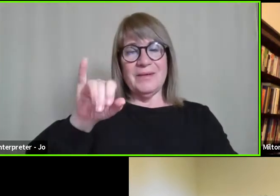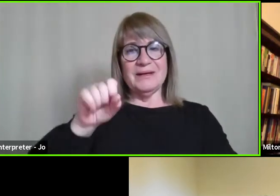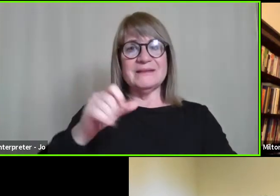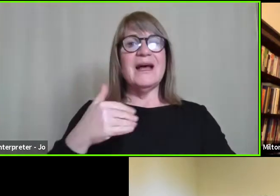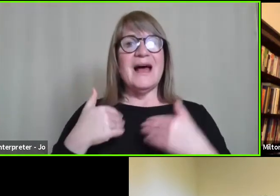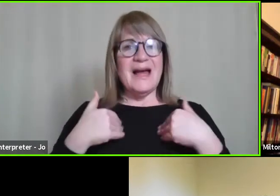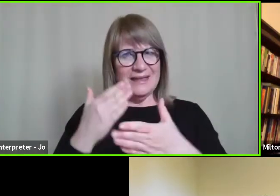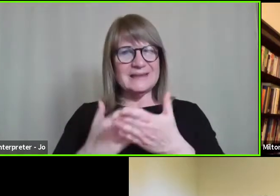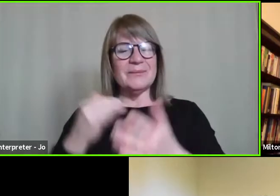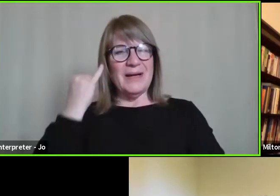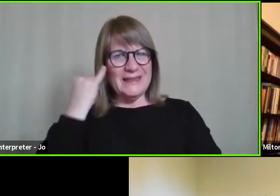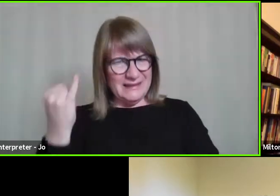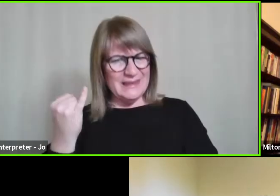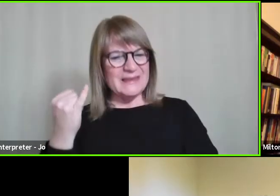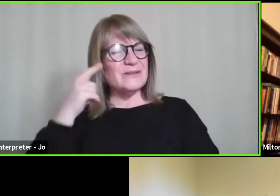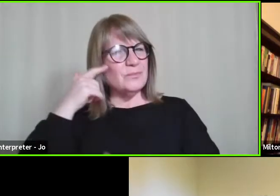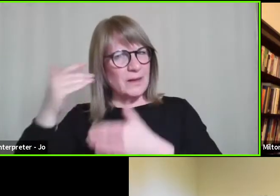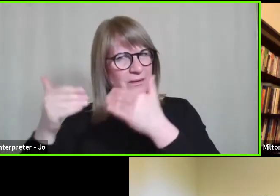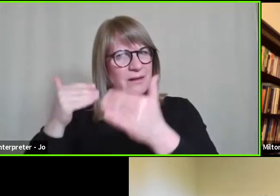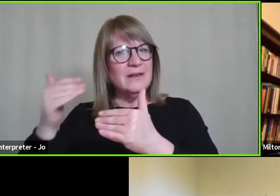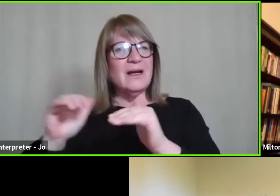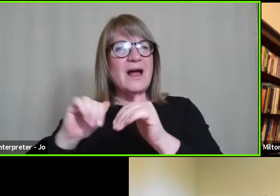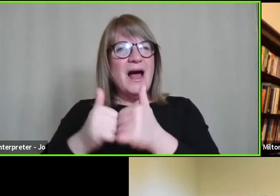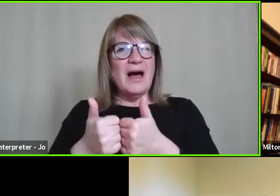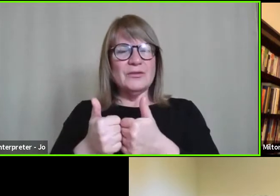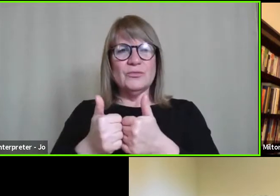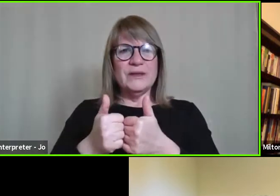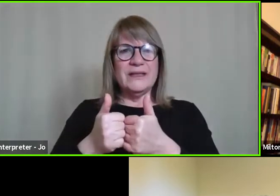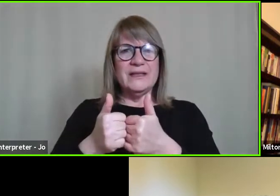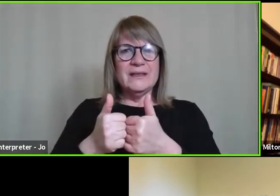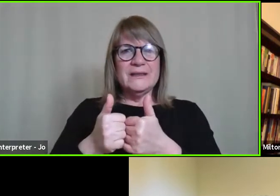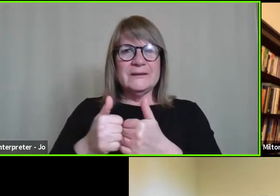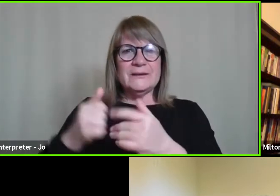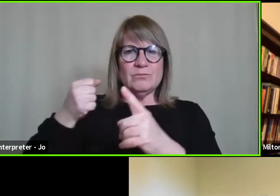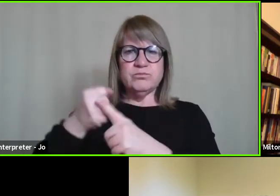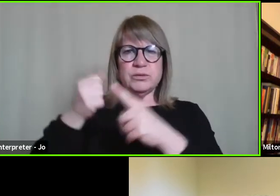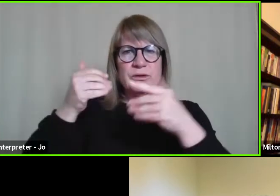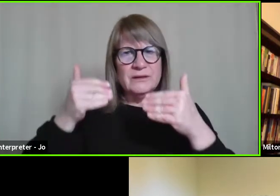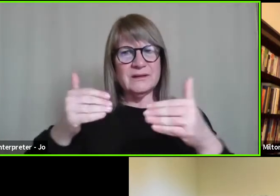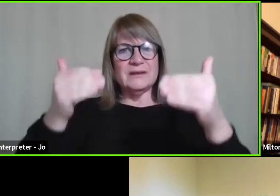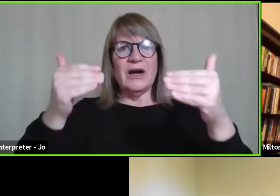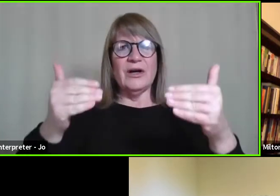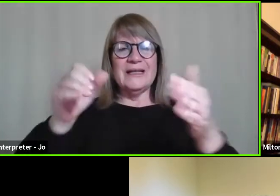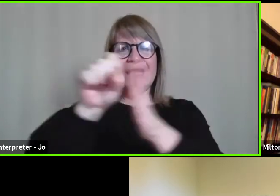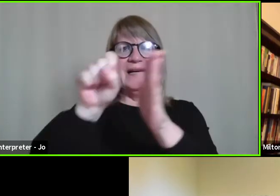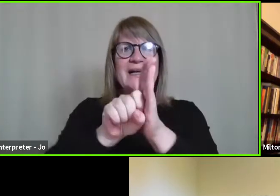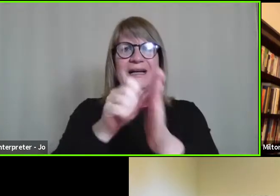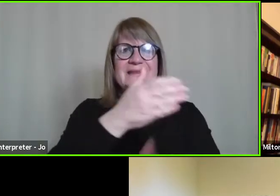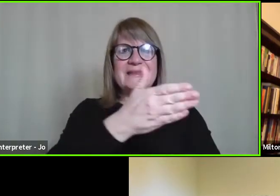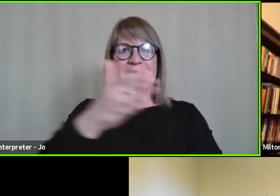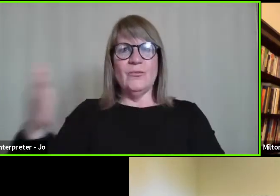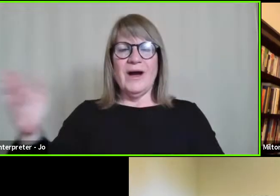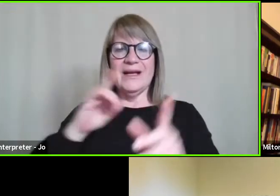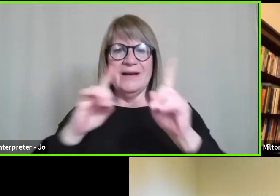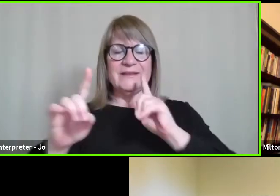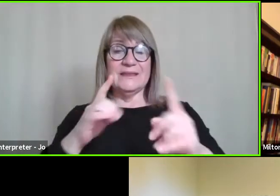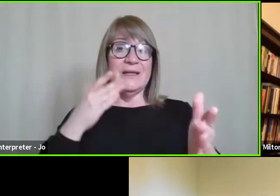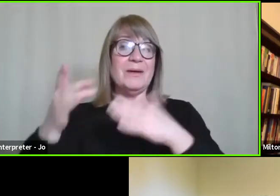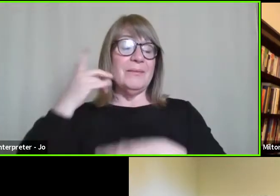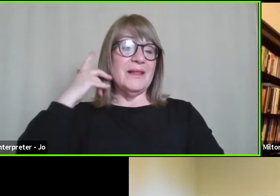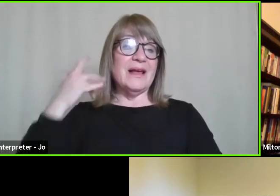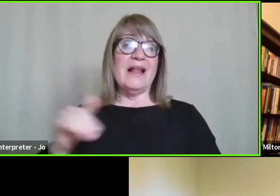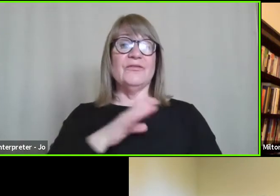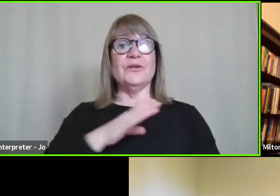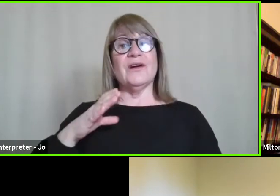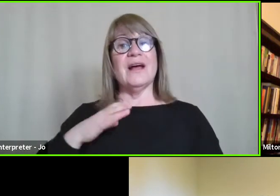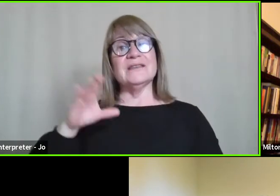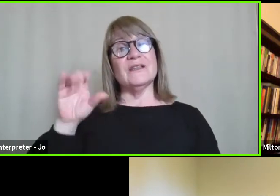in play about how to sort of launch a statewide conversation perhaps to the california council of the social studies which is one mechanism that brings